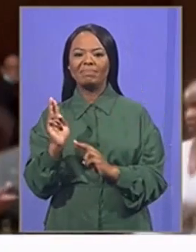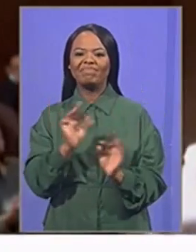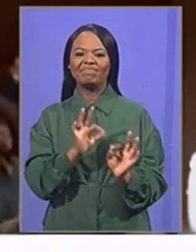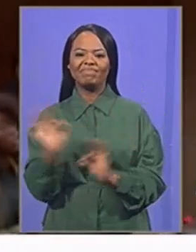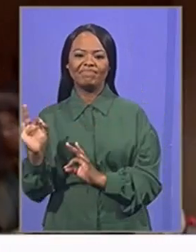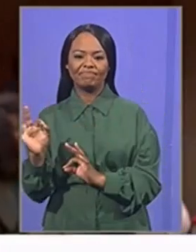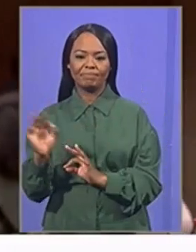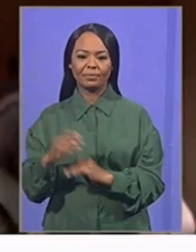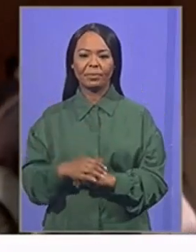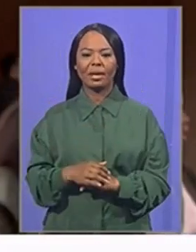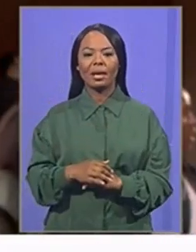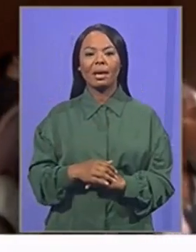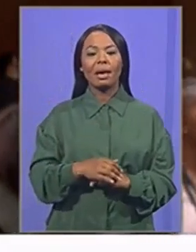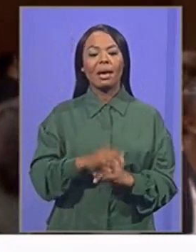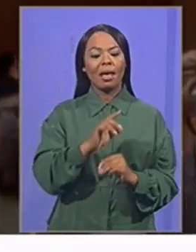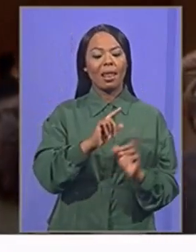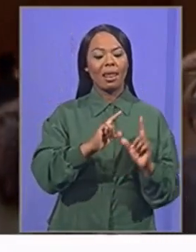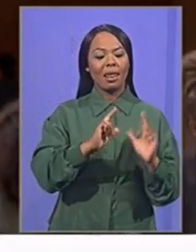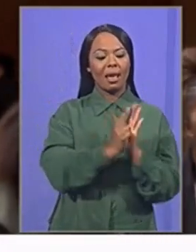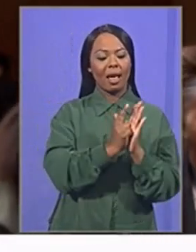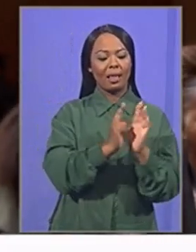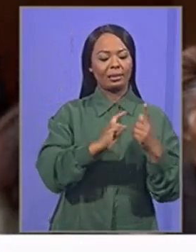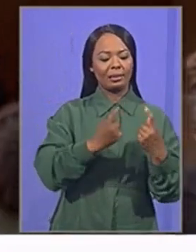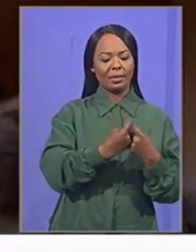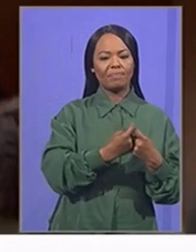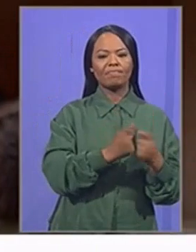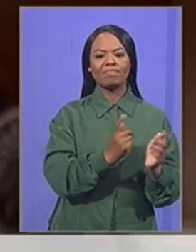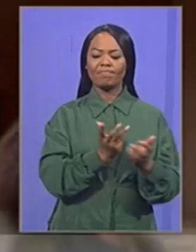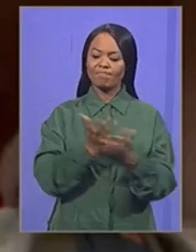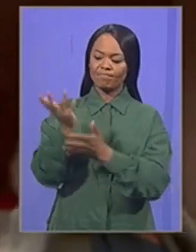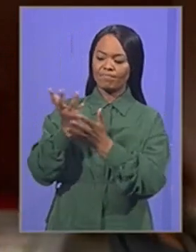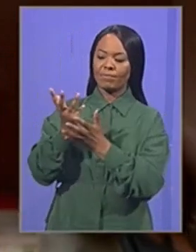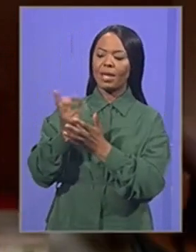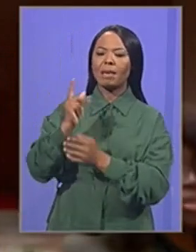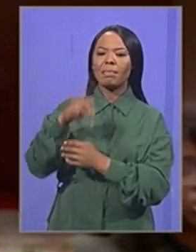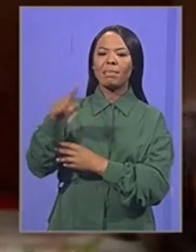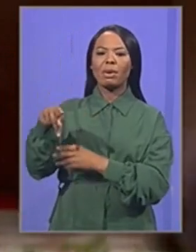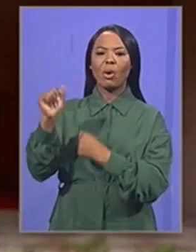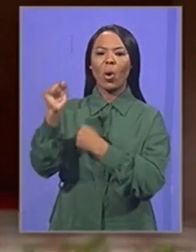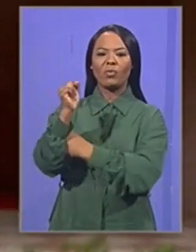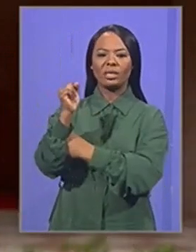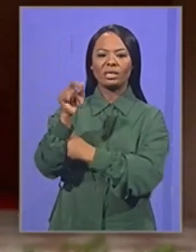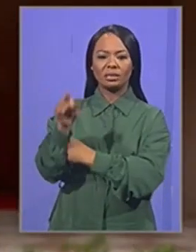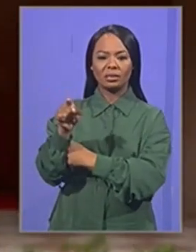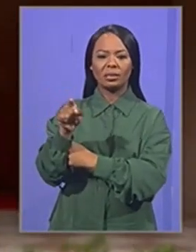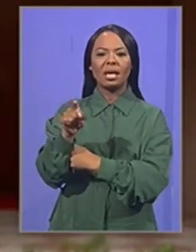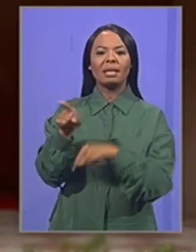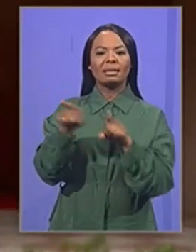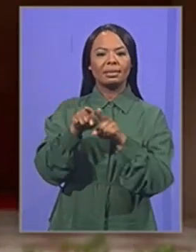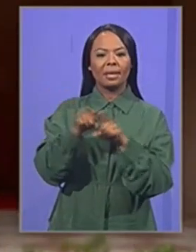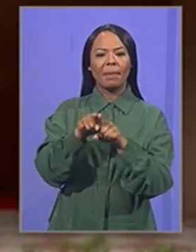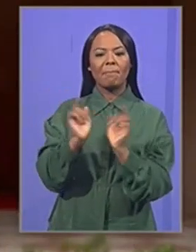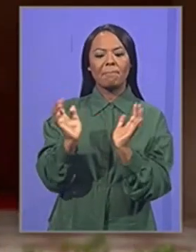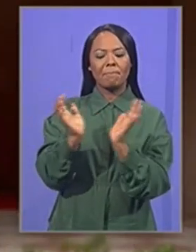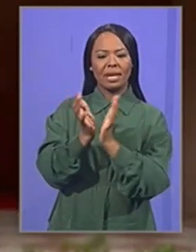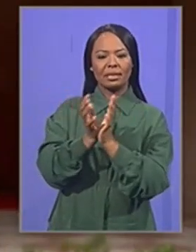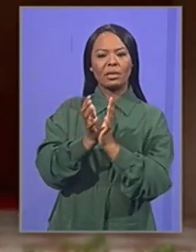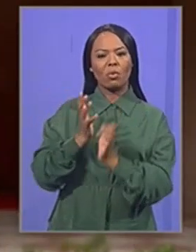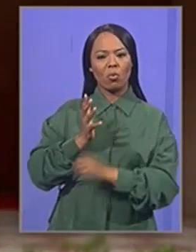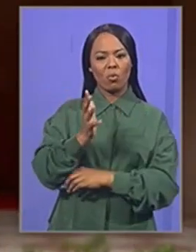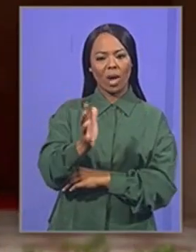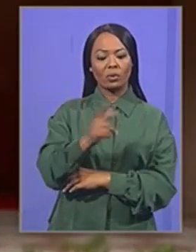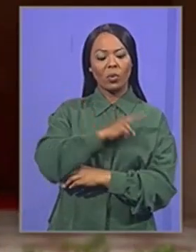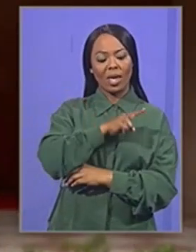team was in communication with the Office of the Public Protector. There was an attempt for a meeting to explain